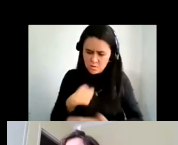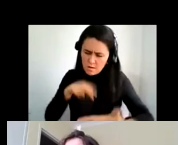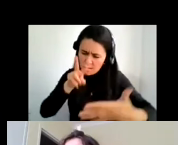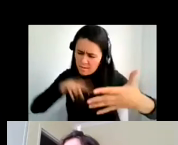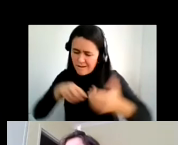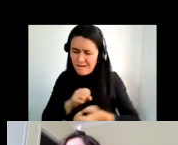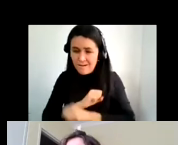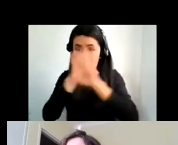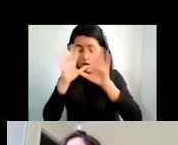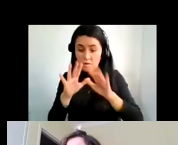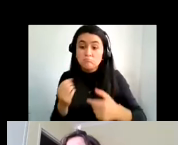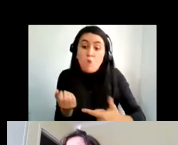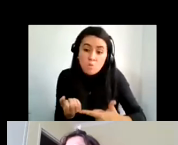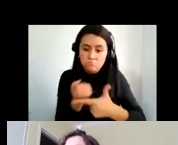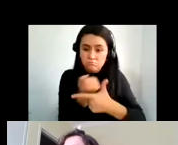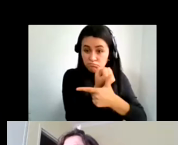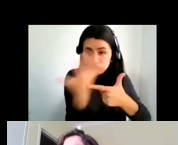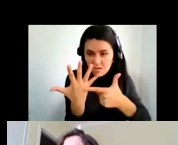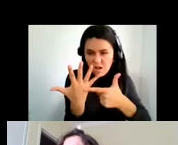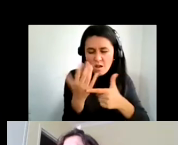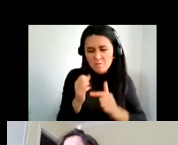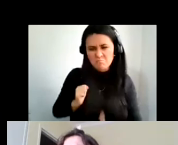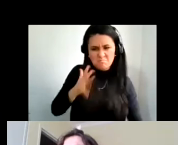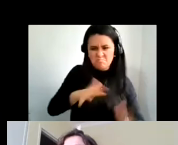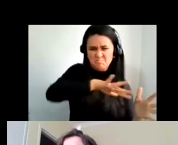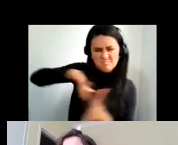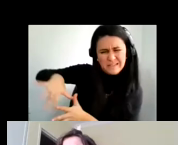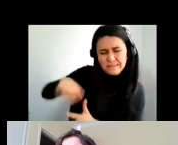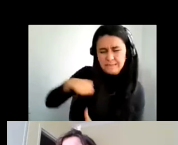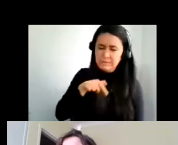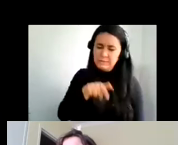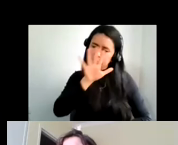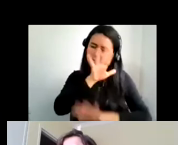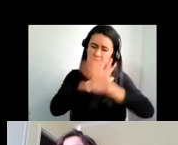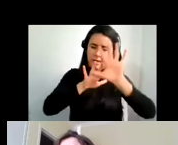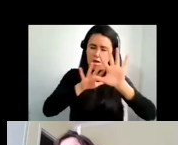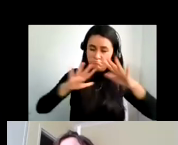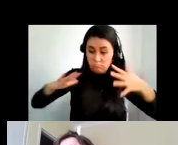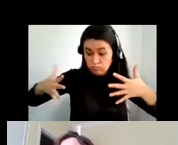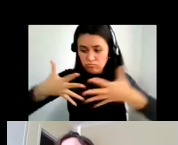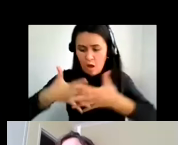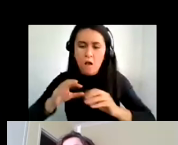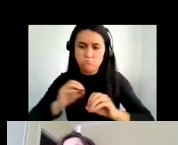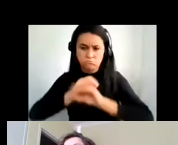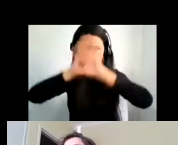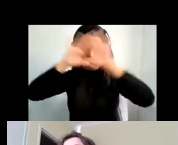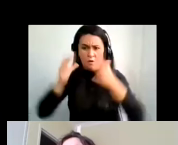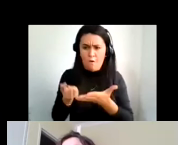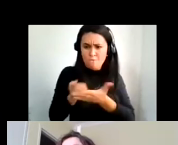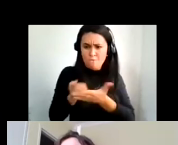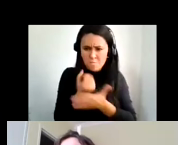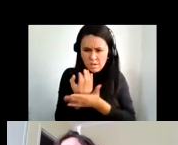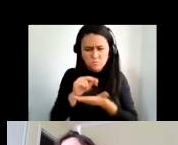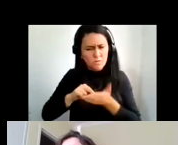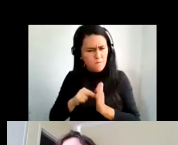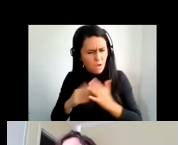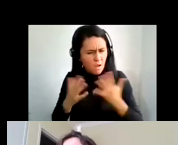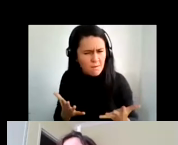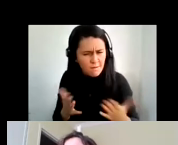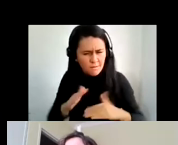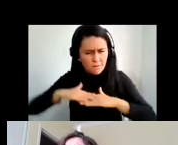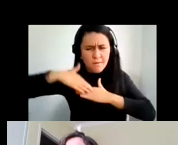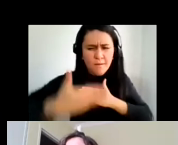effects that different barriers can have. And that is really important to understand if you were to design effective interventions